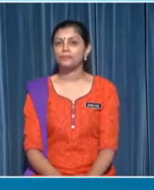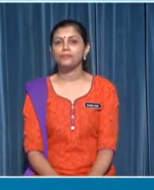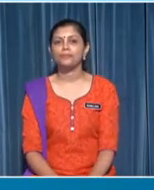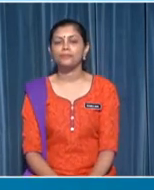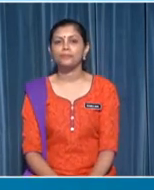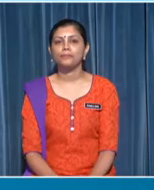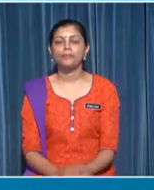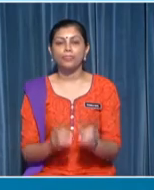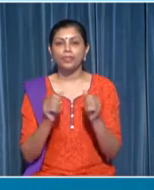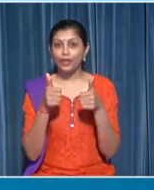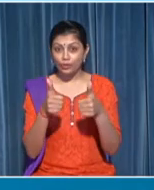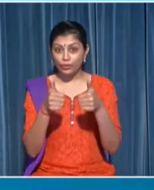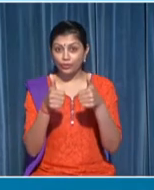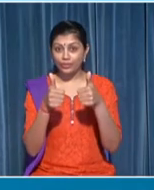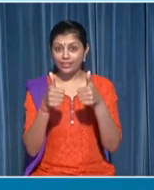Awesome!